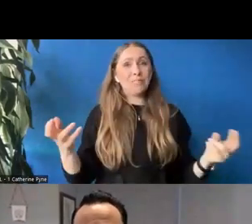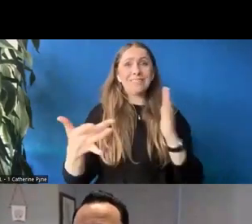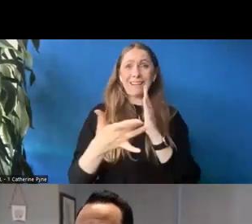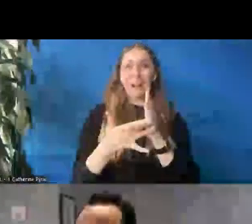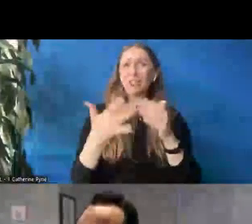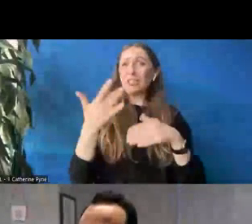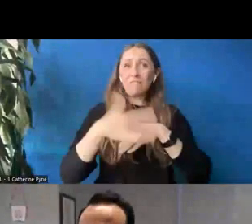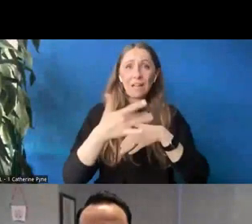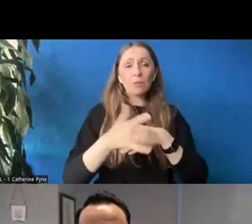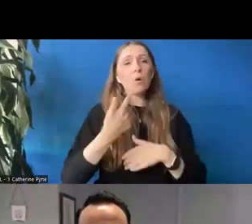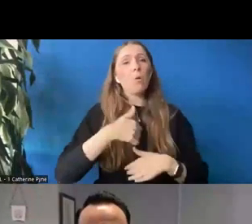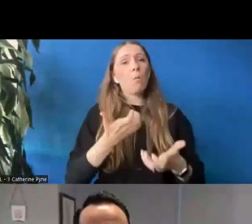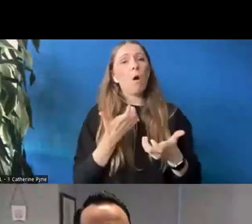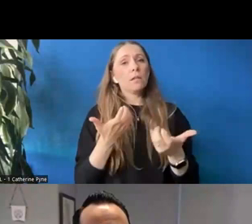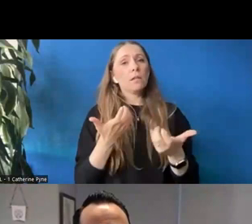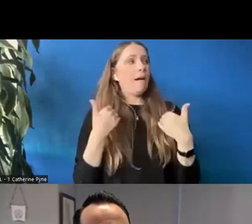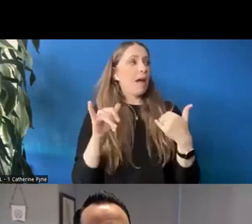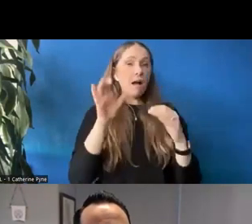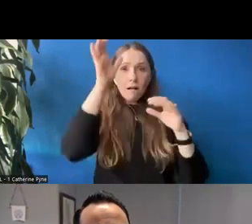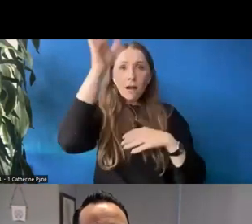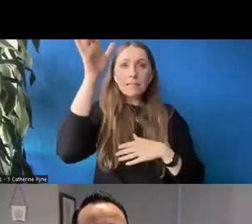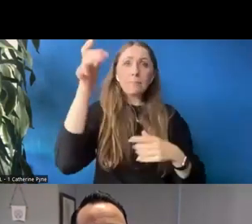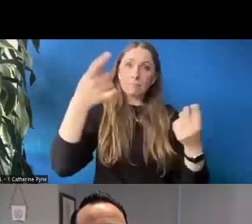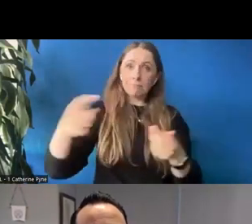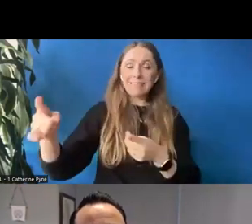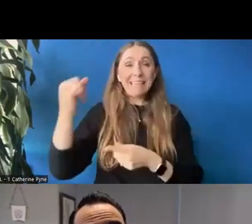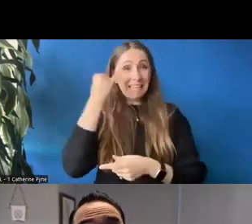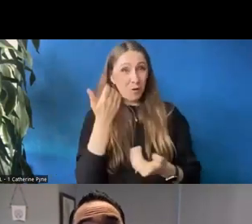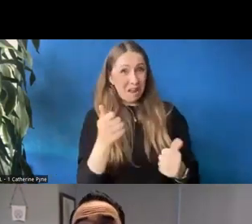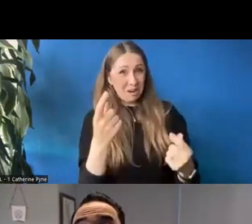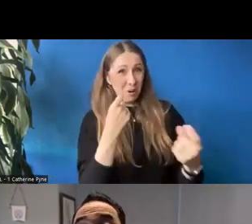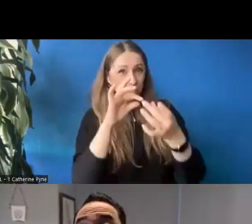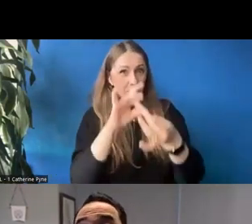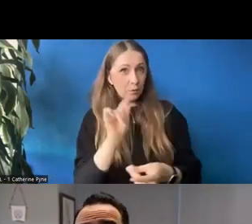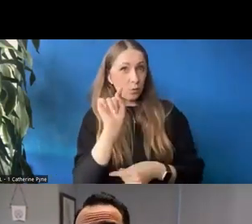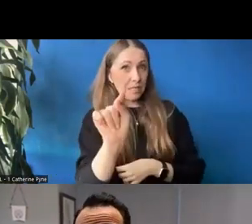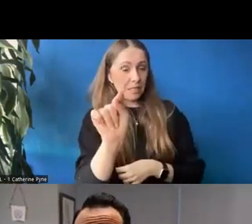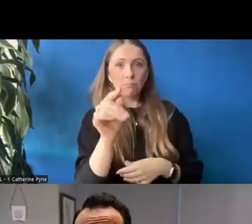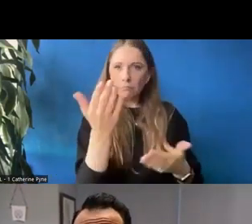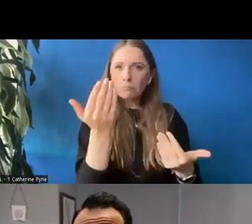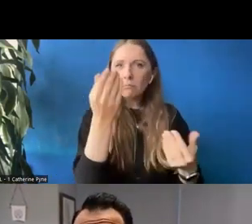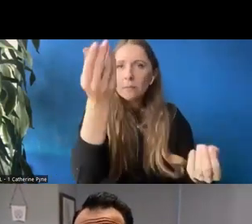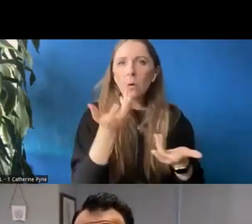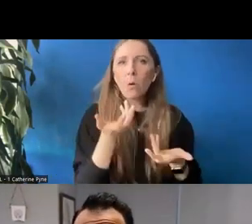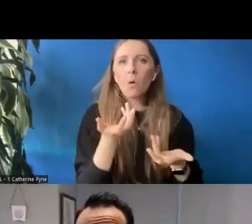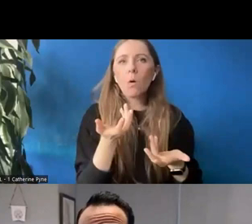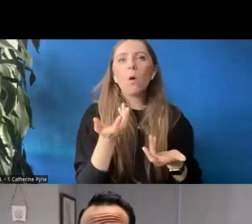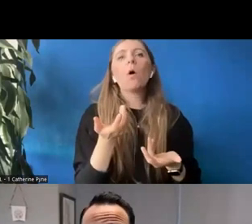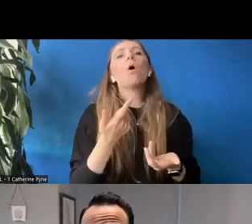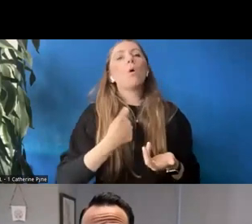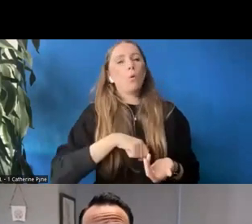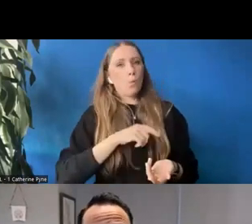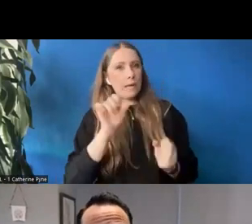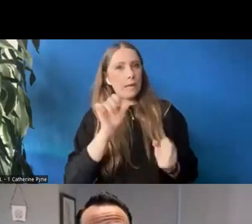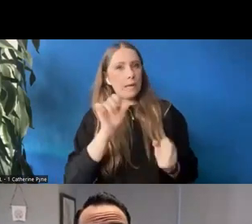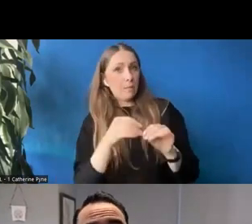it. So I wanted to introduce this concept. I'm happy to answer questions if you have them. Though our statute does permit transmitting data outside of